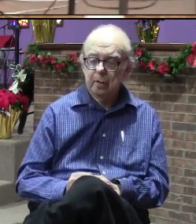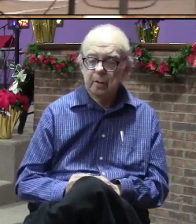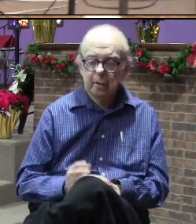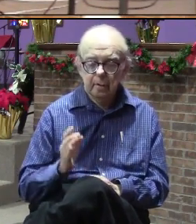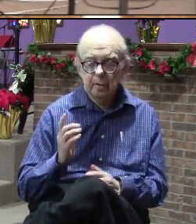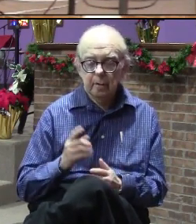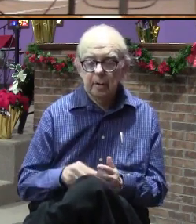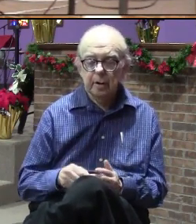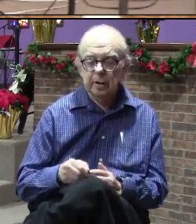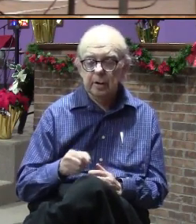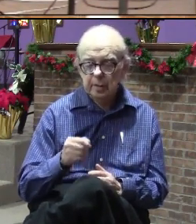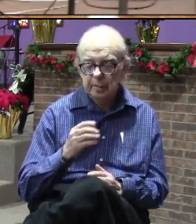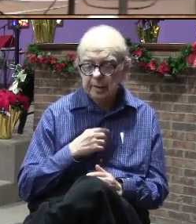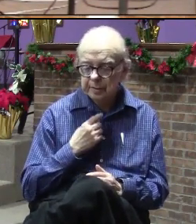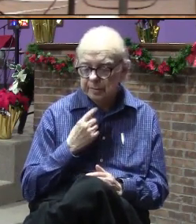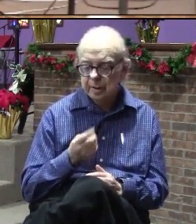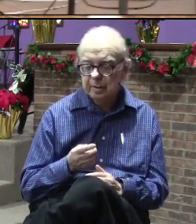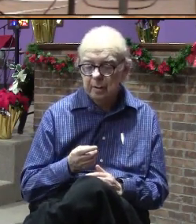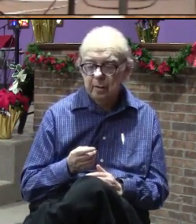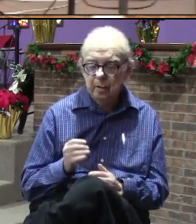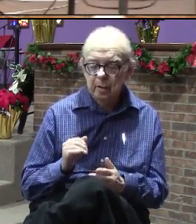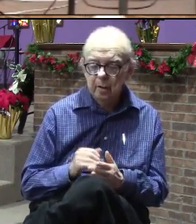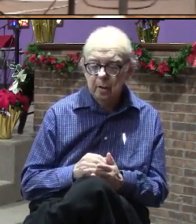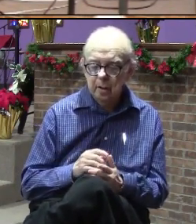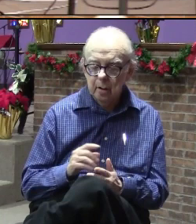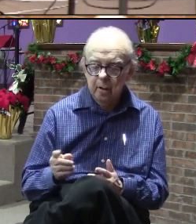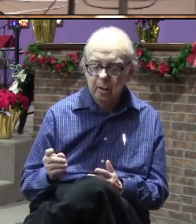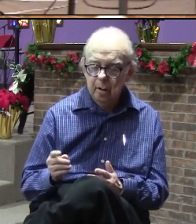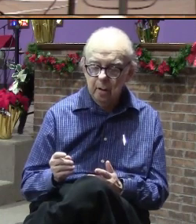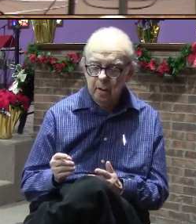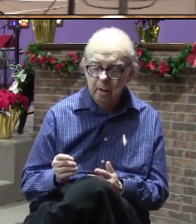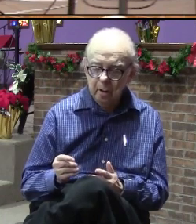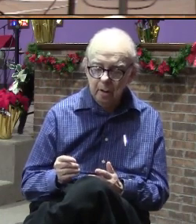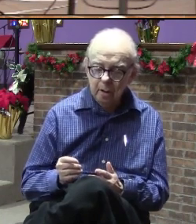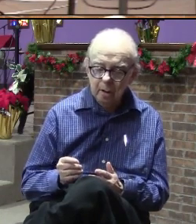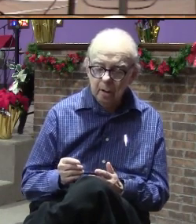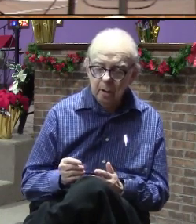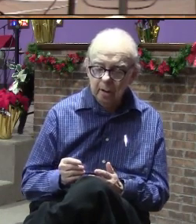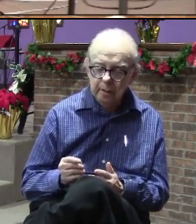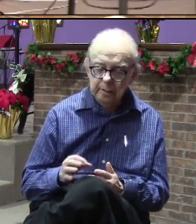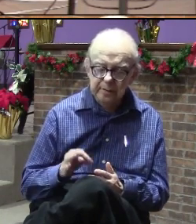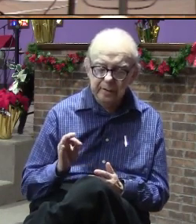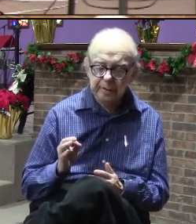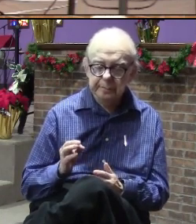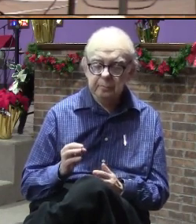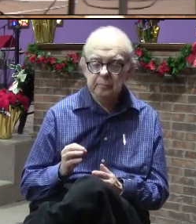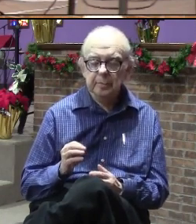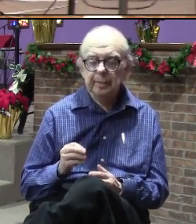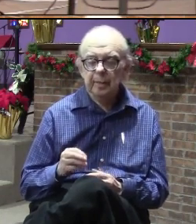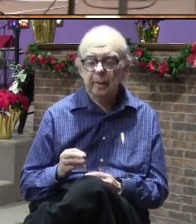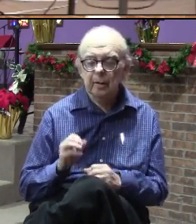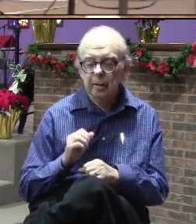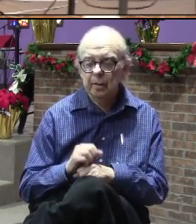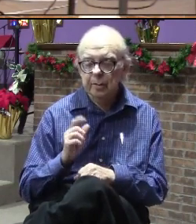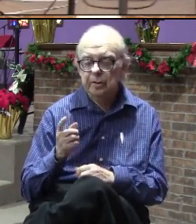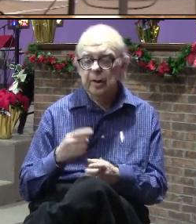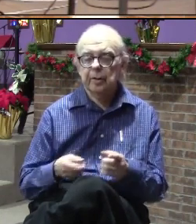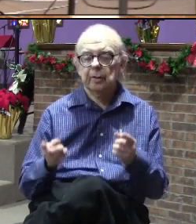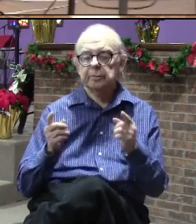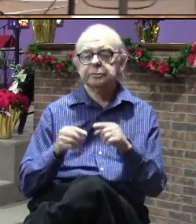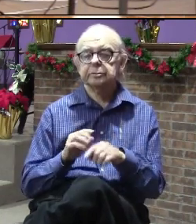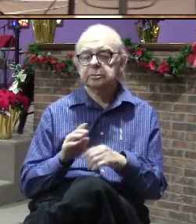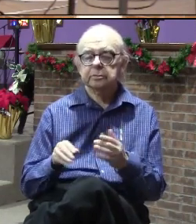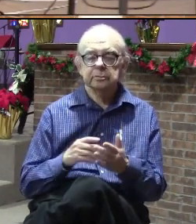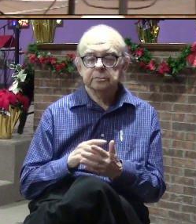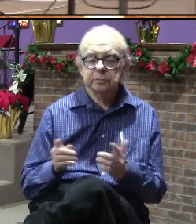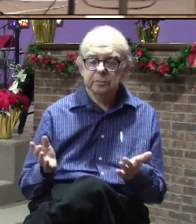What he's going to say to you is that those of those that think you can find him in the mountains and in the valleys and all